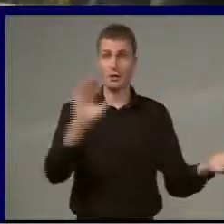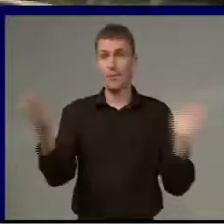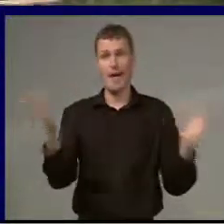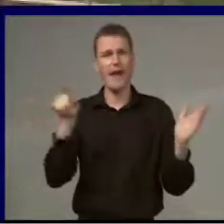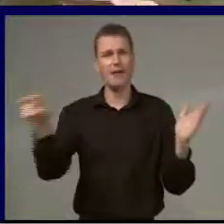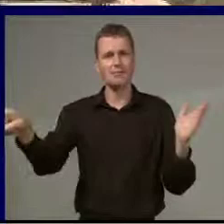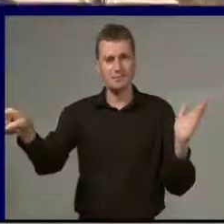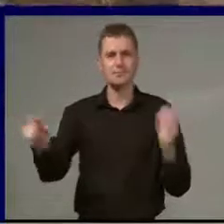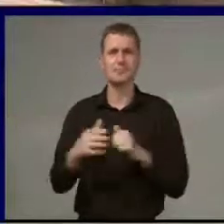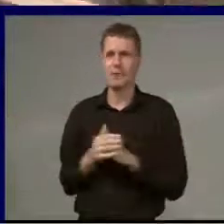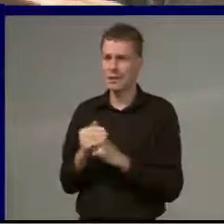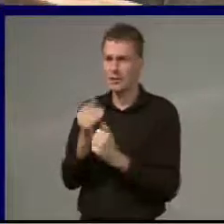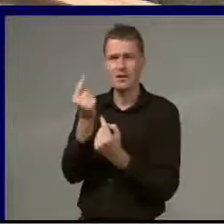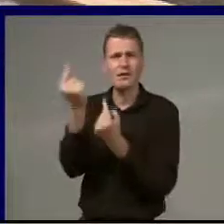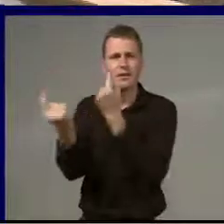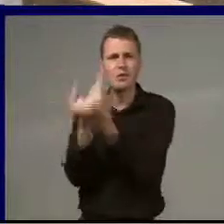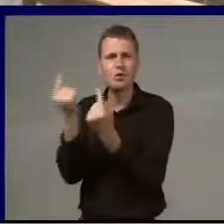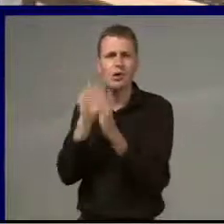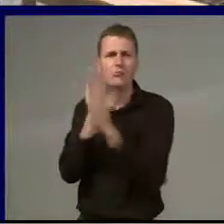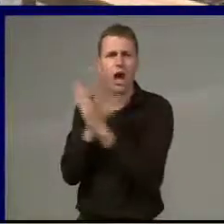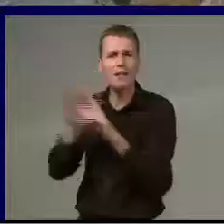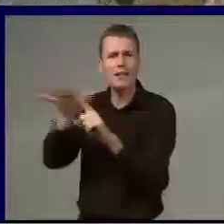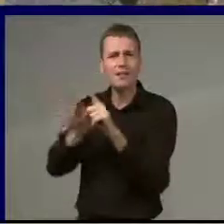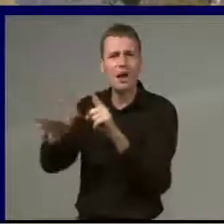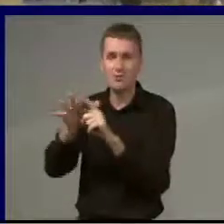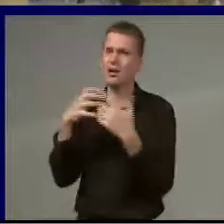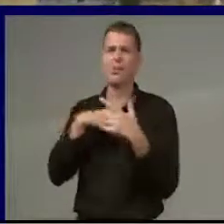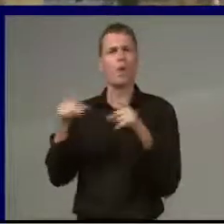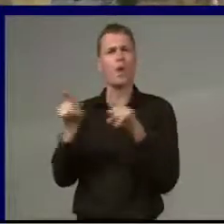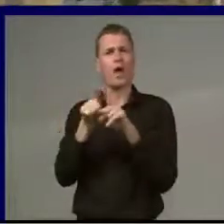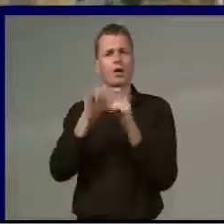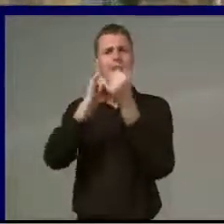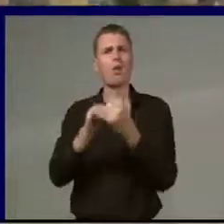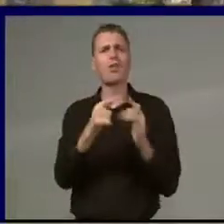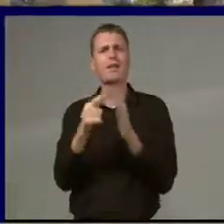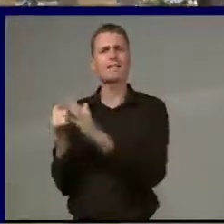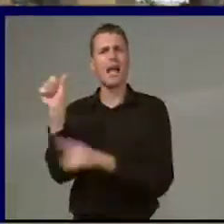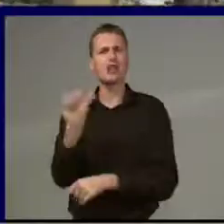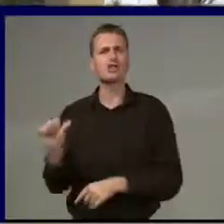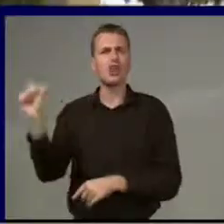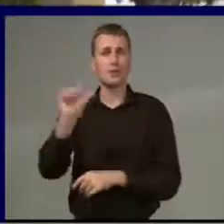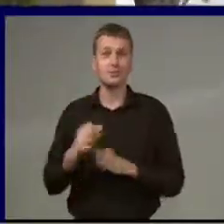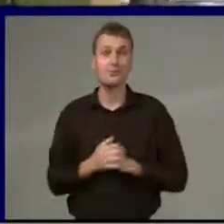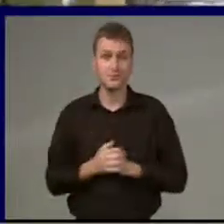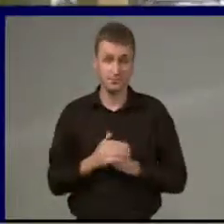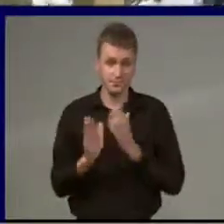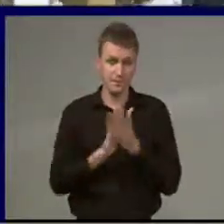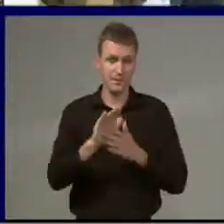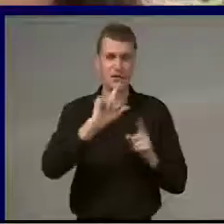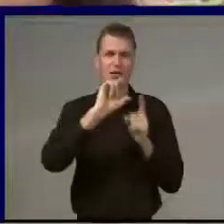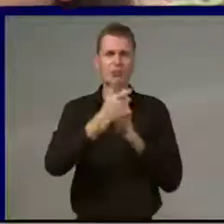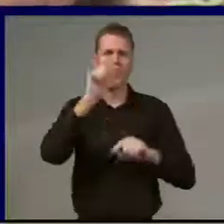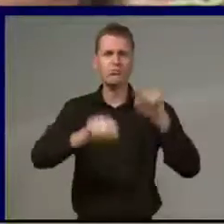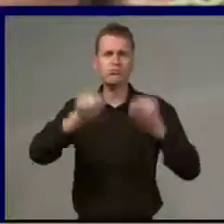garden, its secluded and singular spaces reflect Greater Southeast Asia. And they're meant to reflect the different cultures' ideas